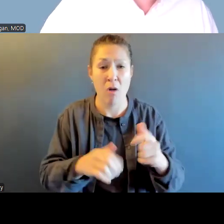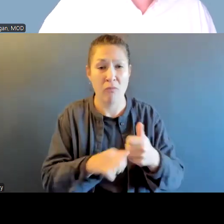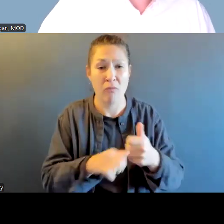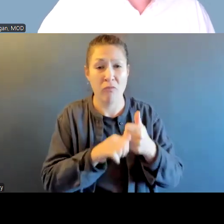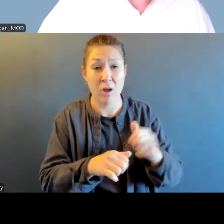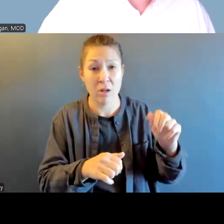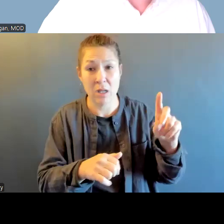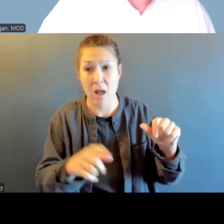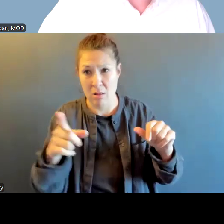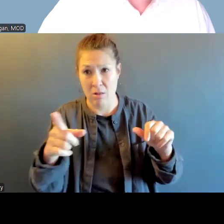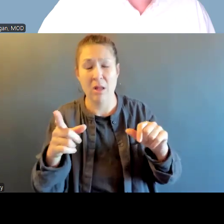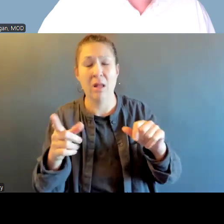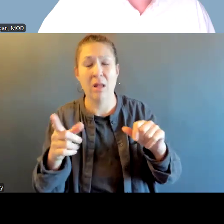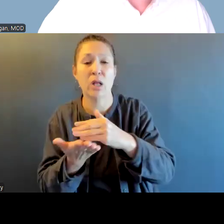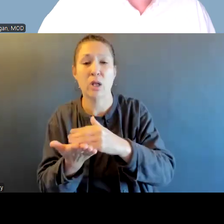ADA checklist will help you do that.